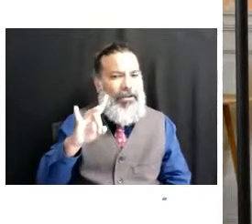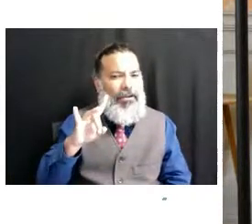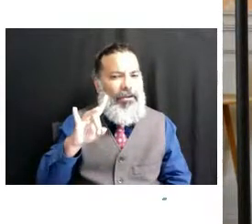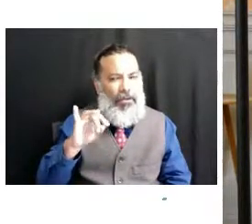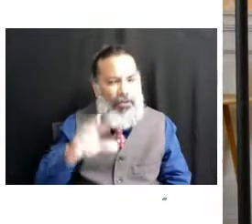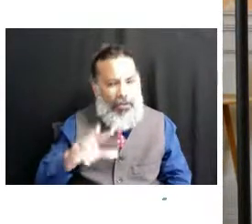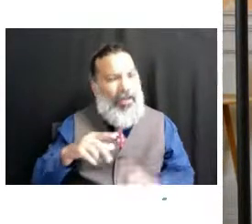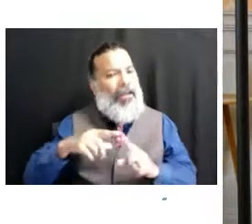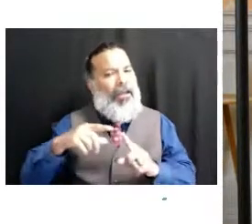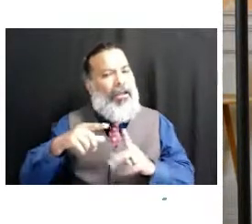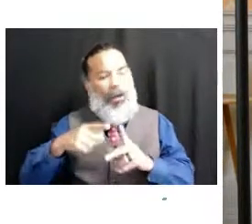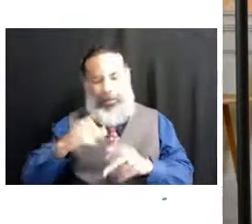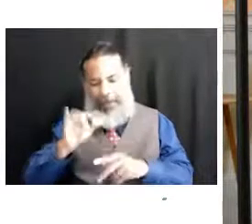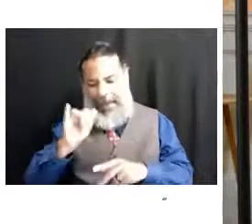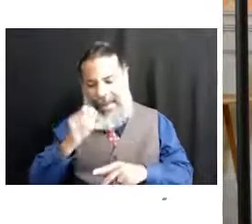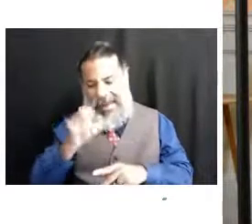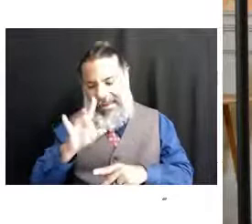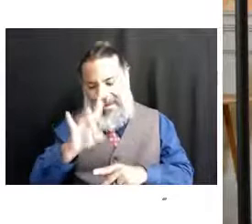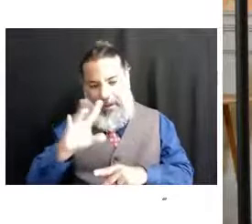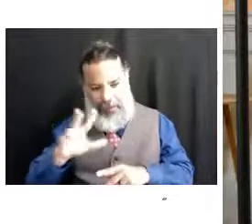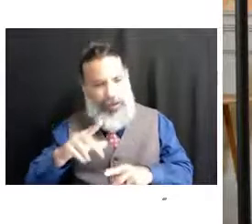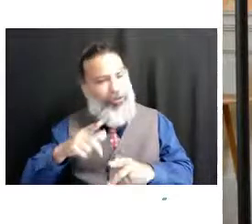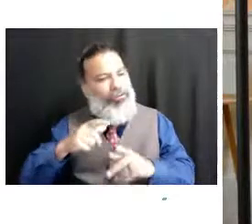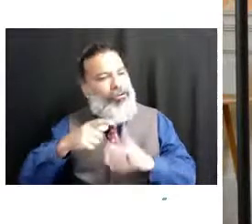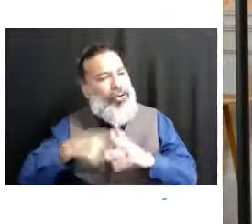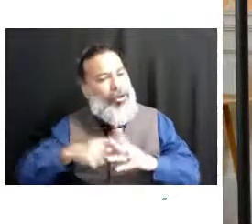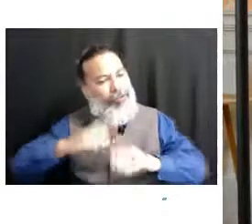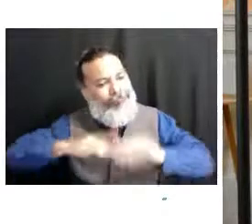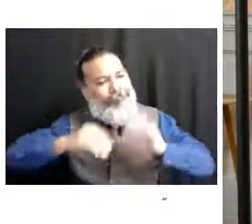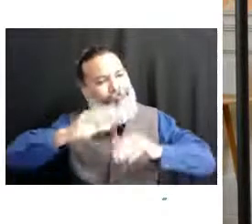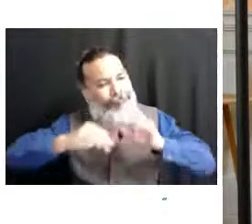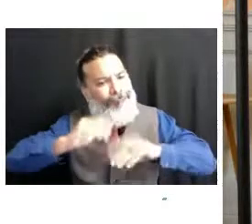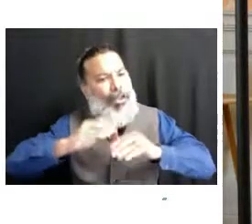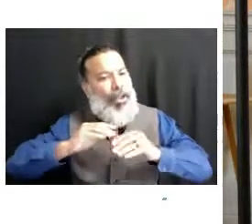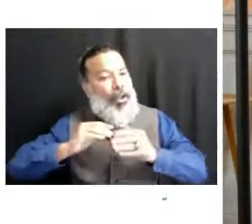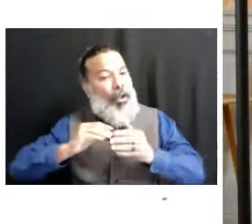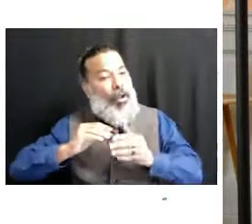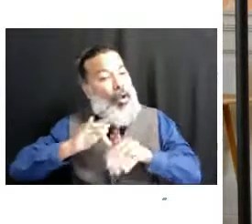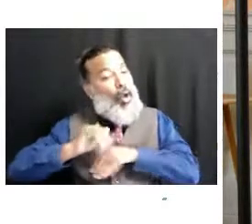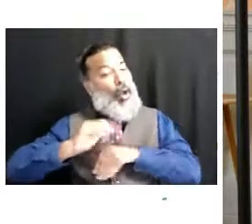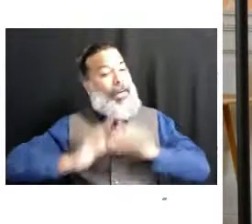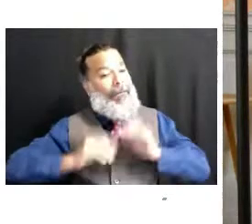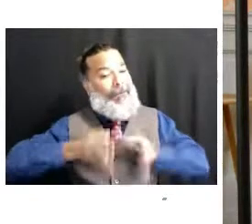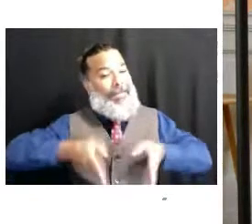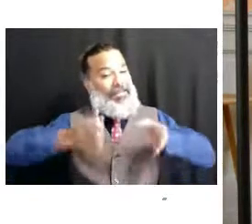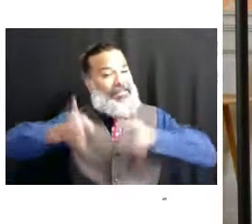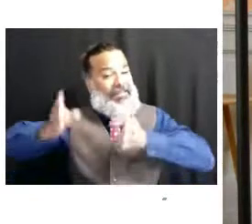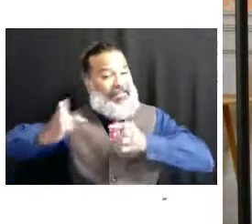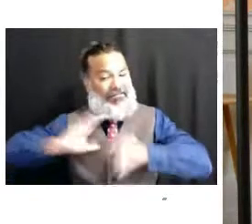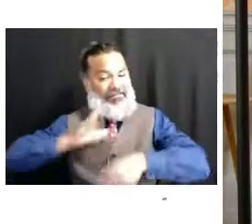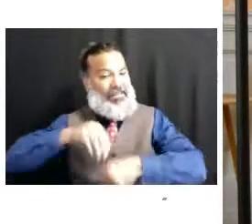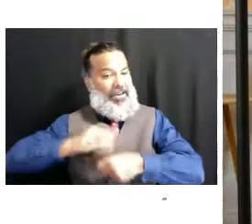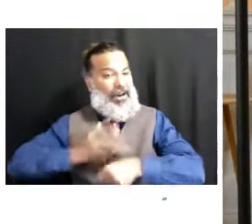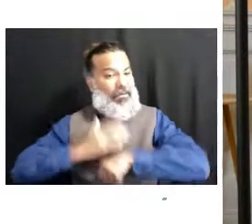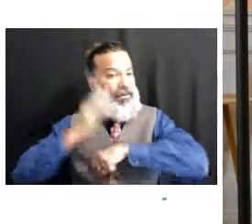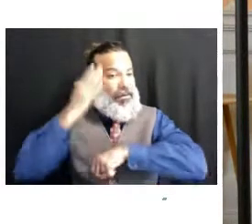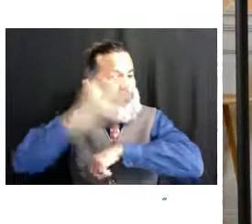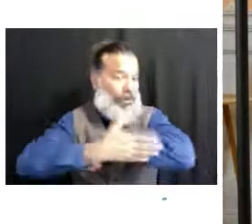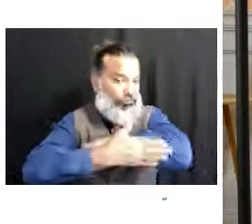working on the major buildings of our early republic. And the